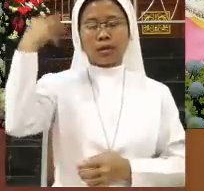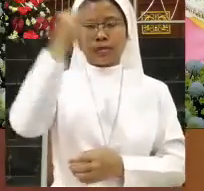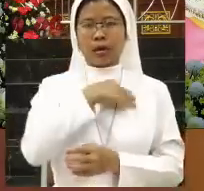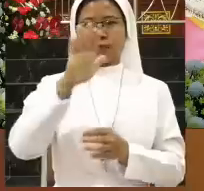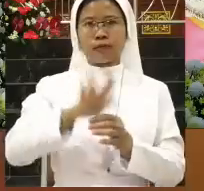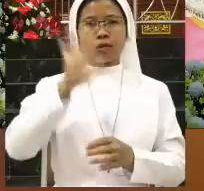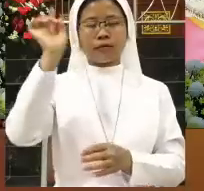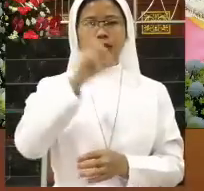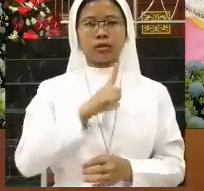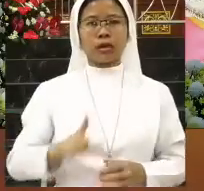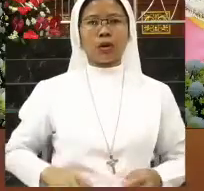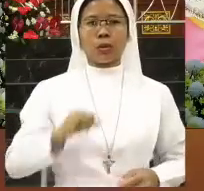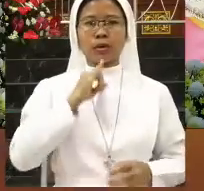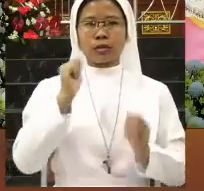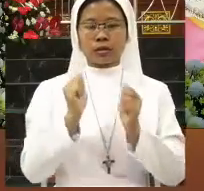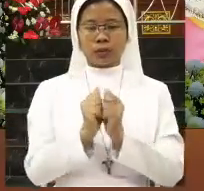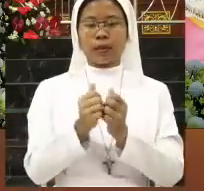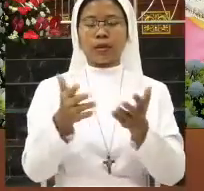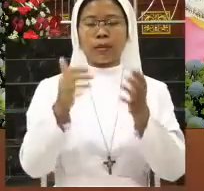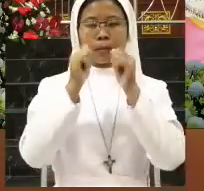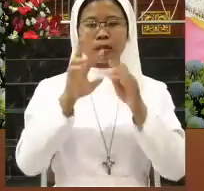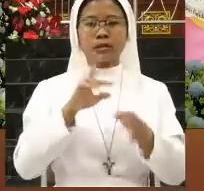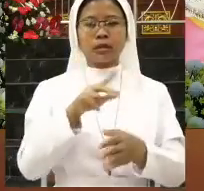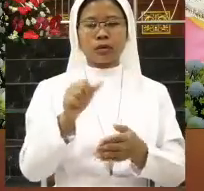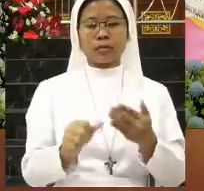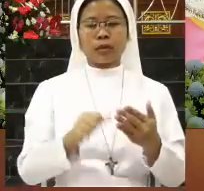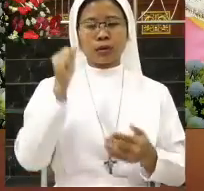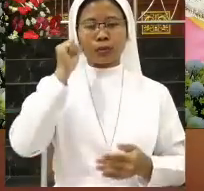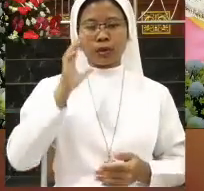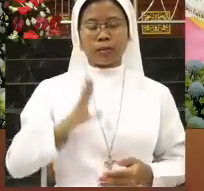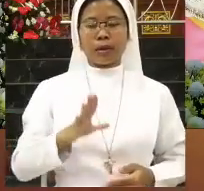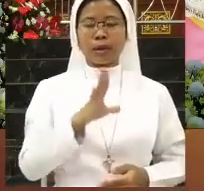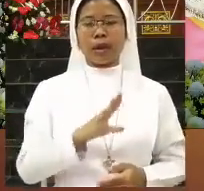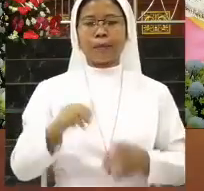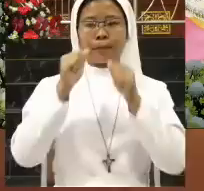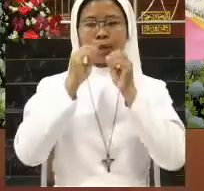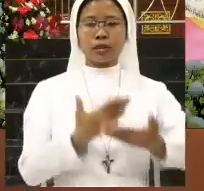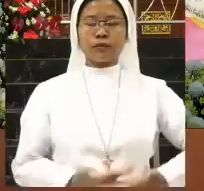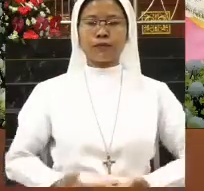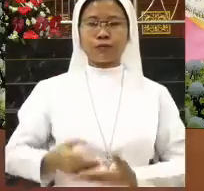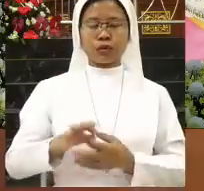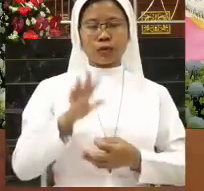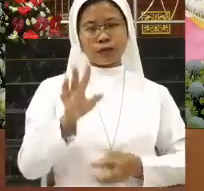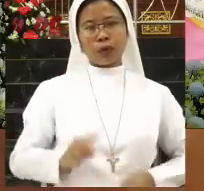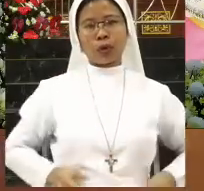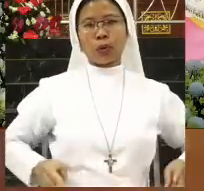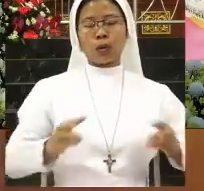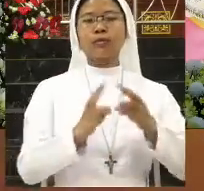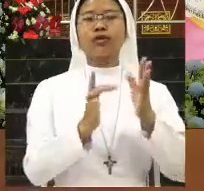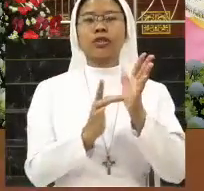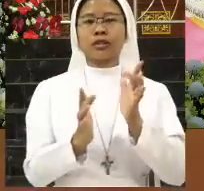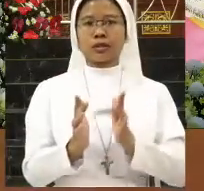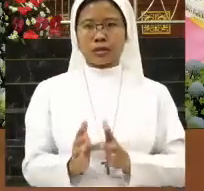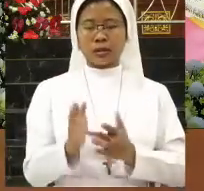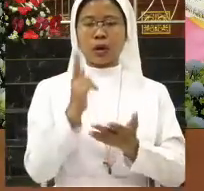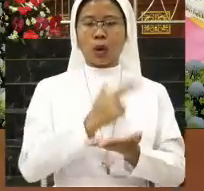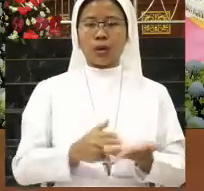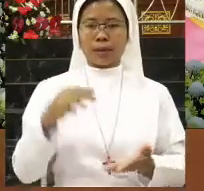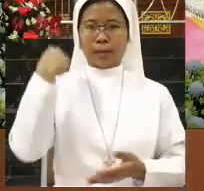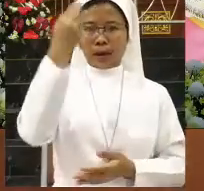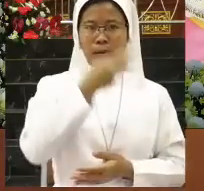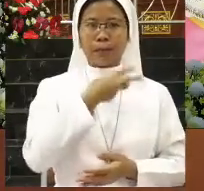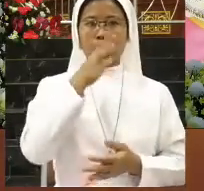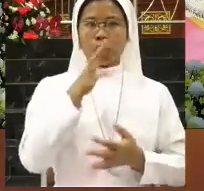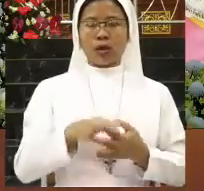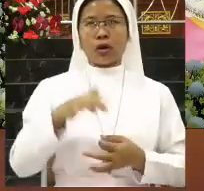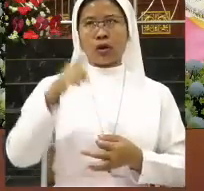of grace, the Lord is with you. Blessed are you among women, and blessed is the fruit of your womb, Jesus. Holy